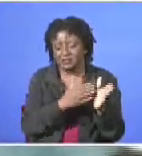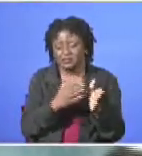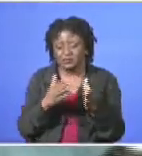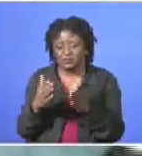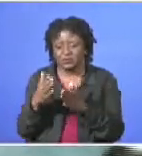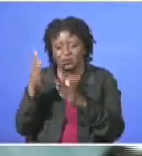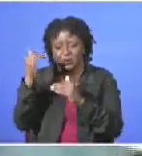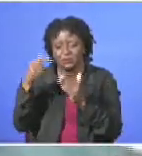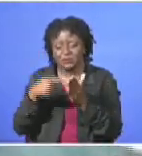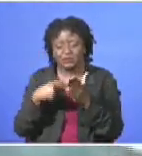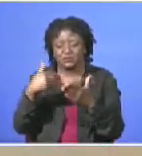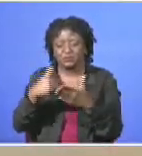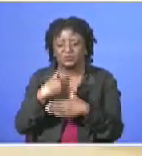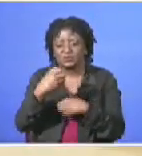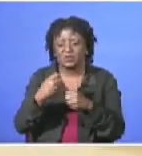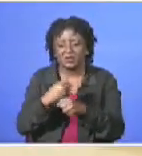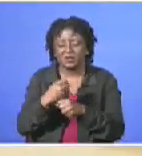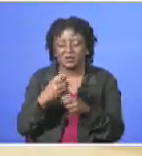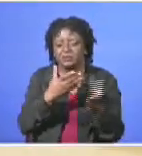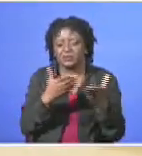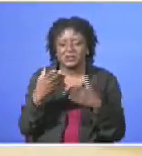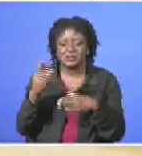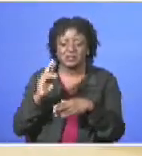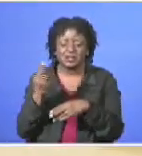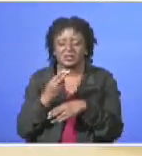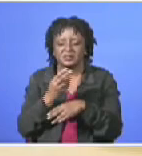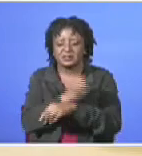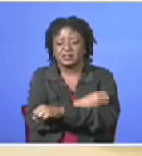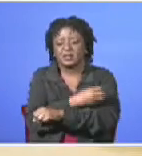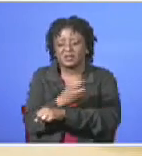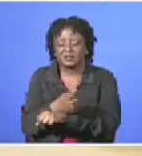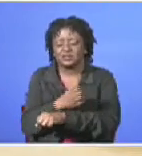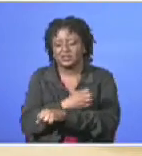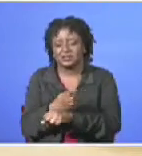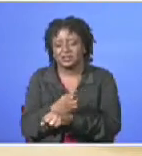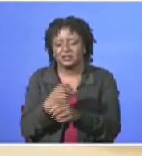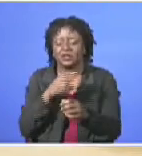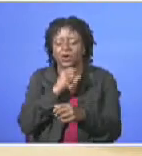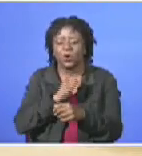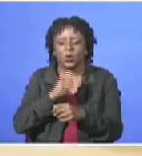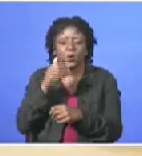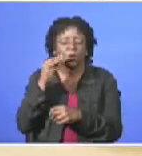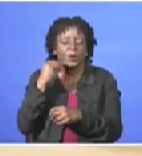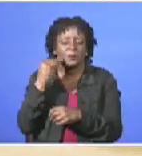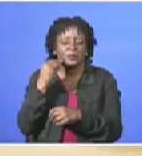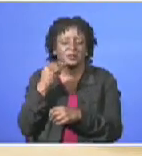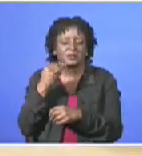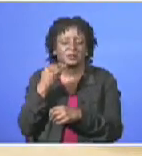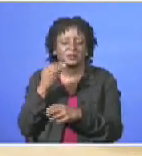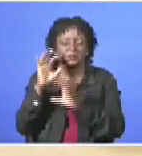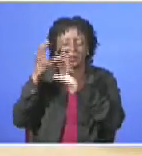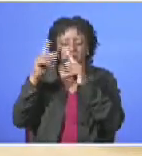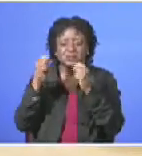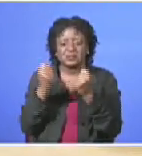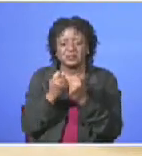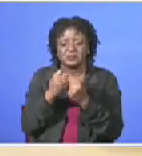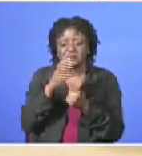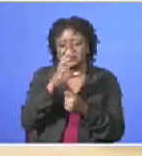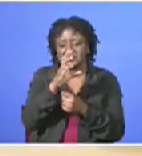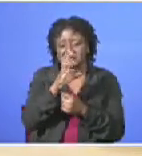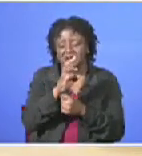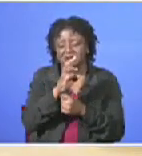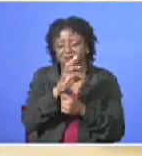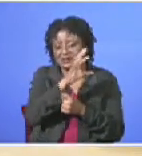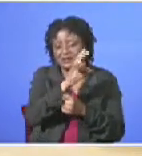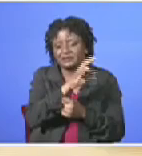this new year brings us a spark for sure. College basketball news, the Ole Miss women's basketball team currently sit 7-6 on the season as they head into their conference